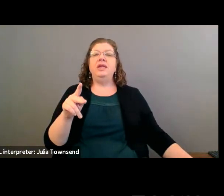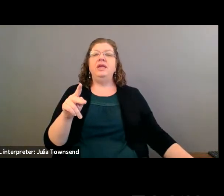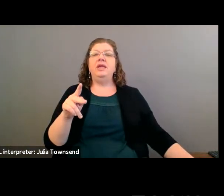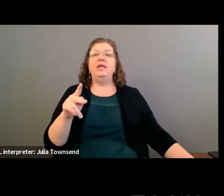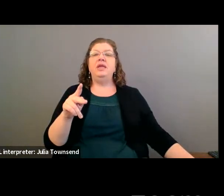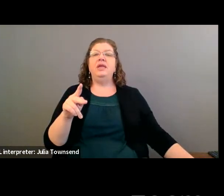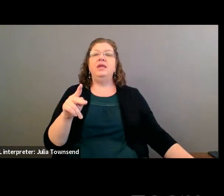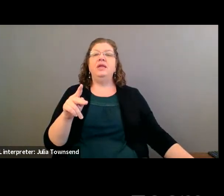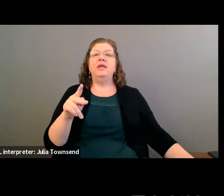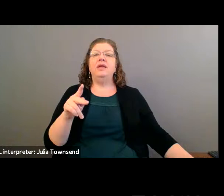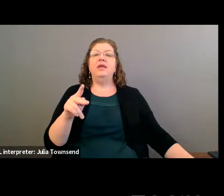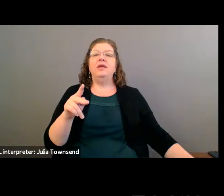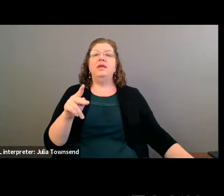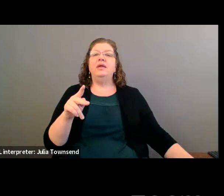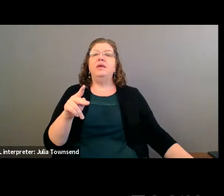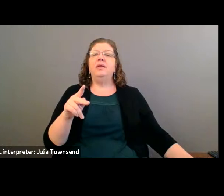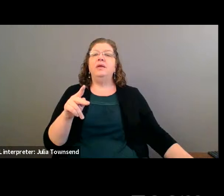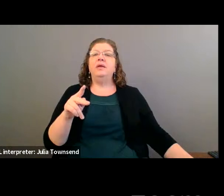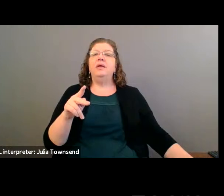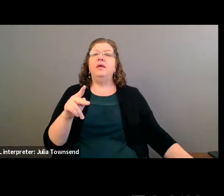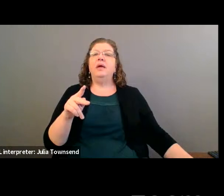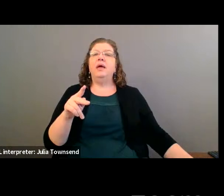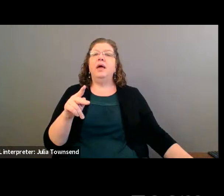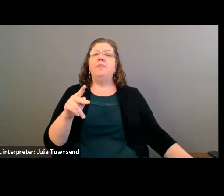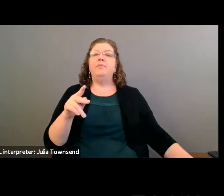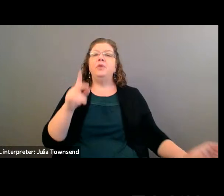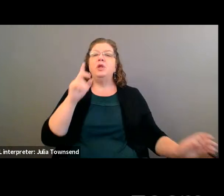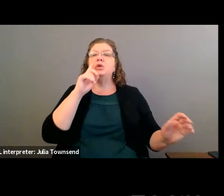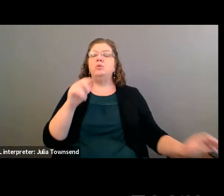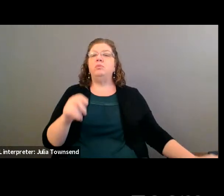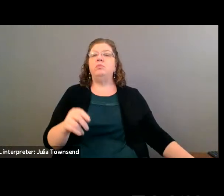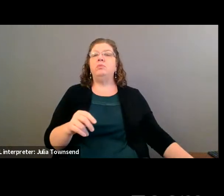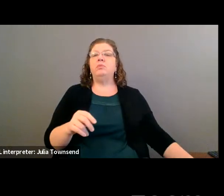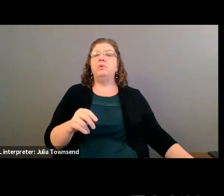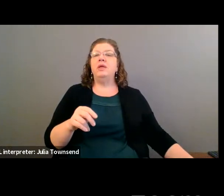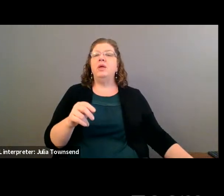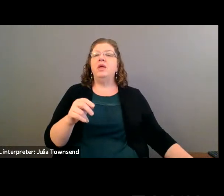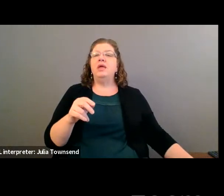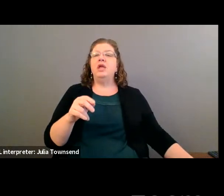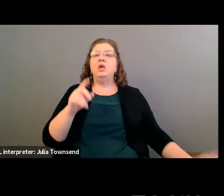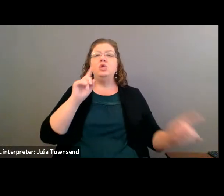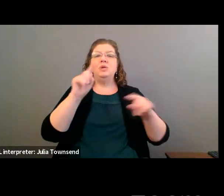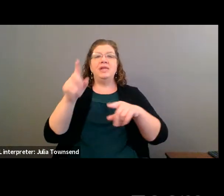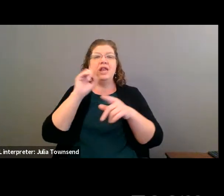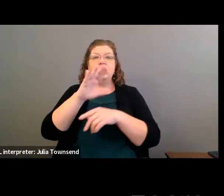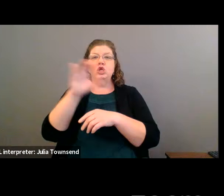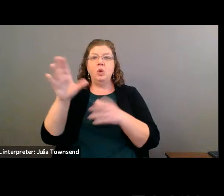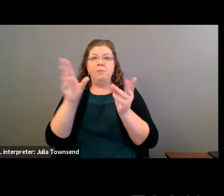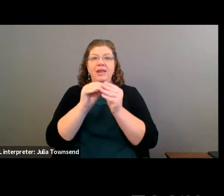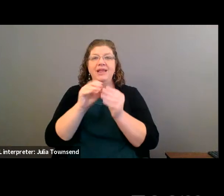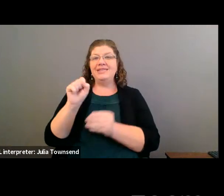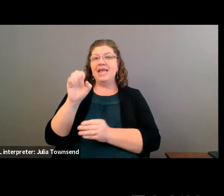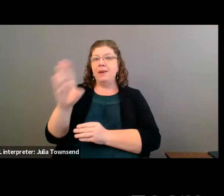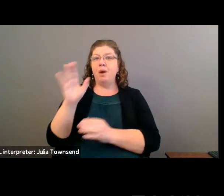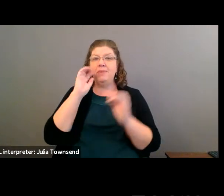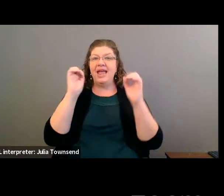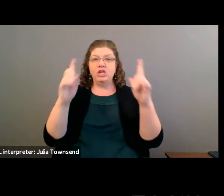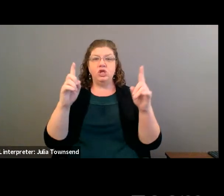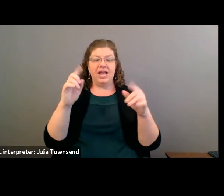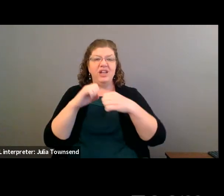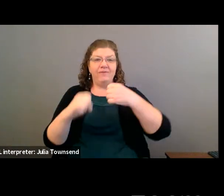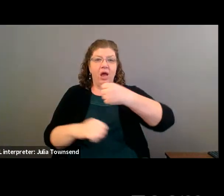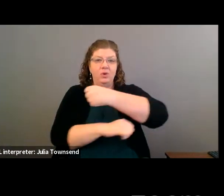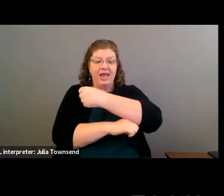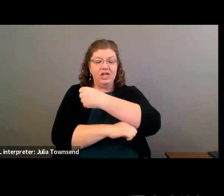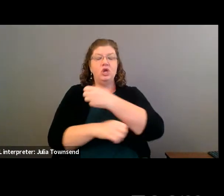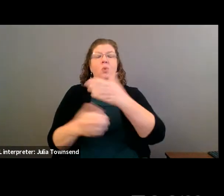with the Santa Barbara Education Foundation, and I want to first thank them for just always supporting this district in every way we ask and request, and they